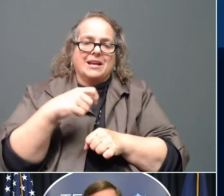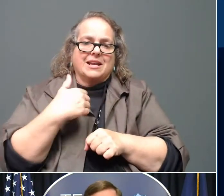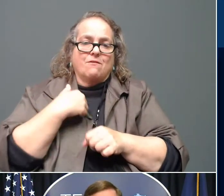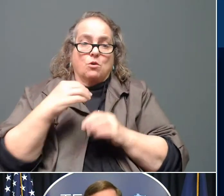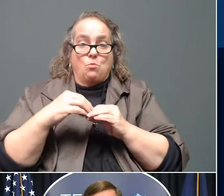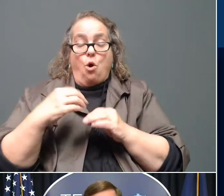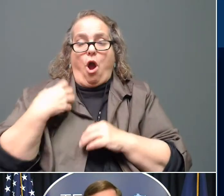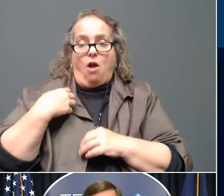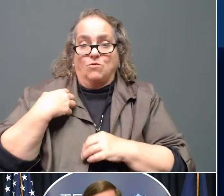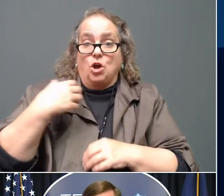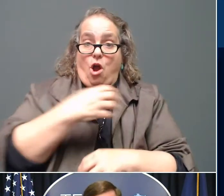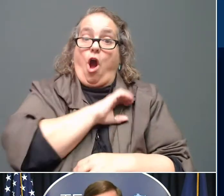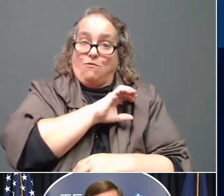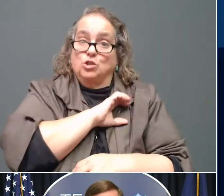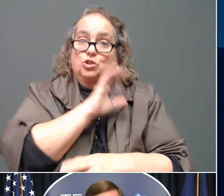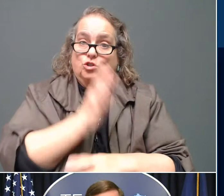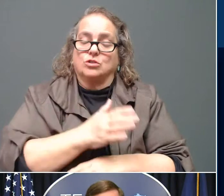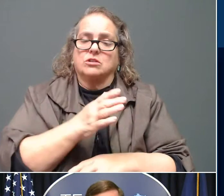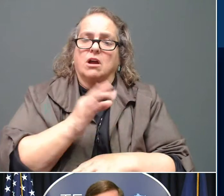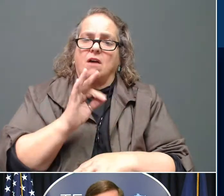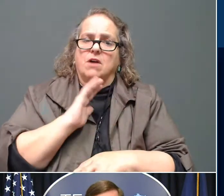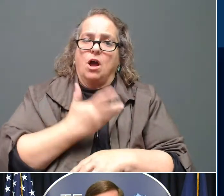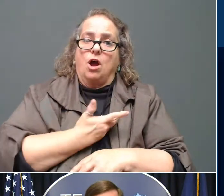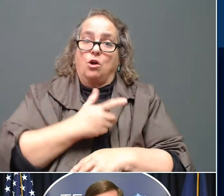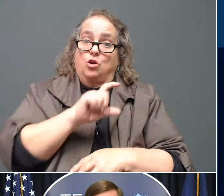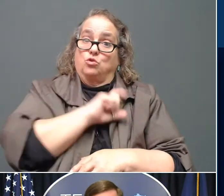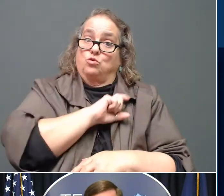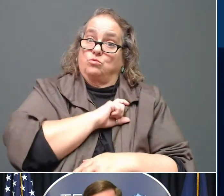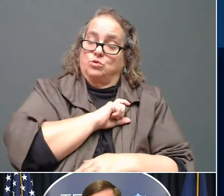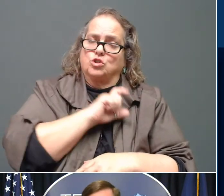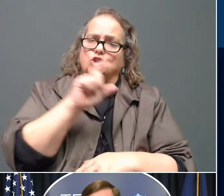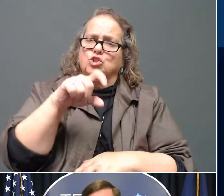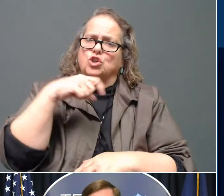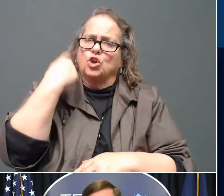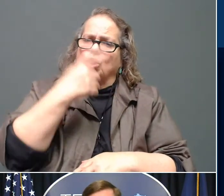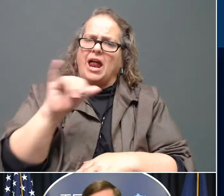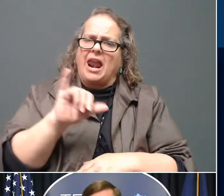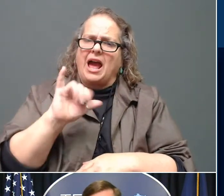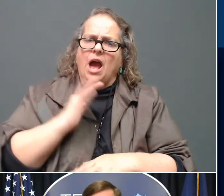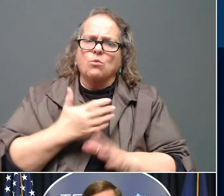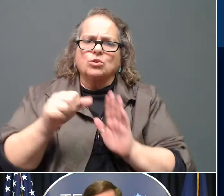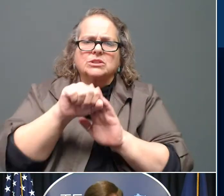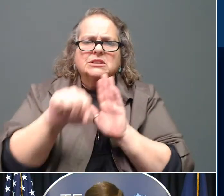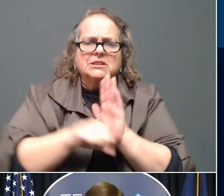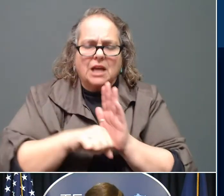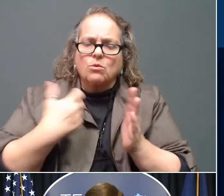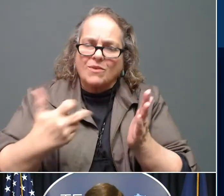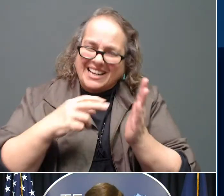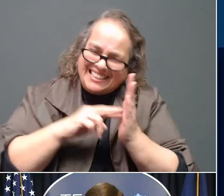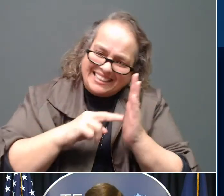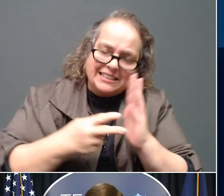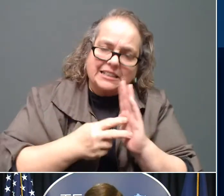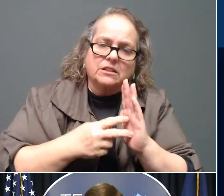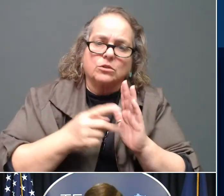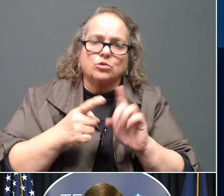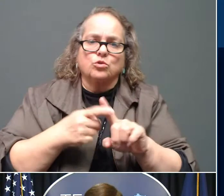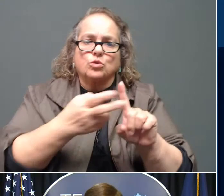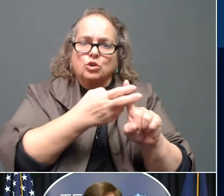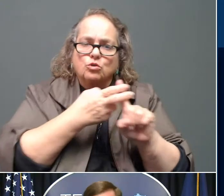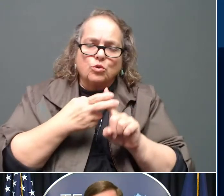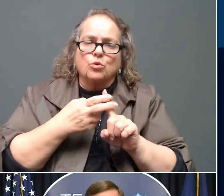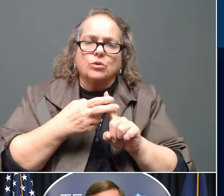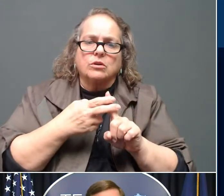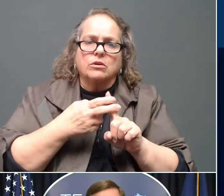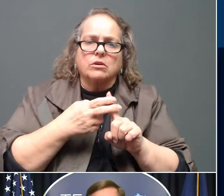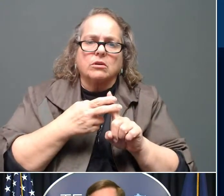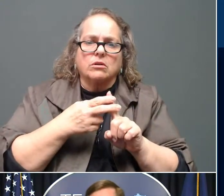makeup of our troopers ought to look like the makeup of our state. We're going to be intentional about that.